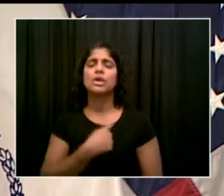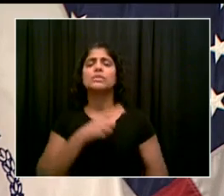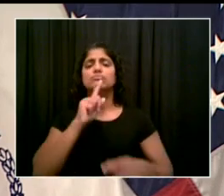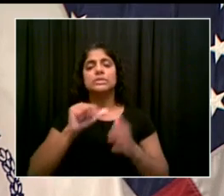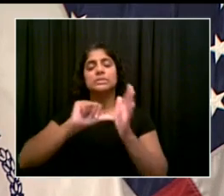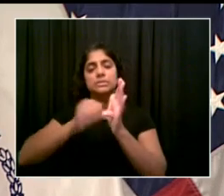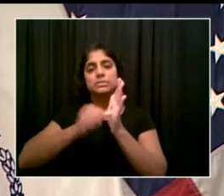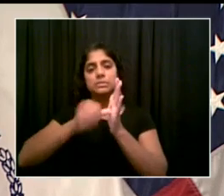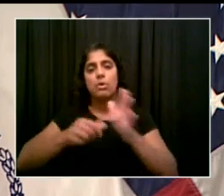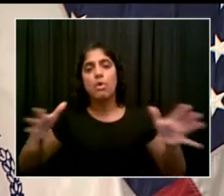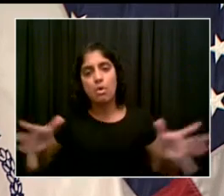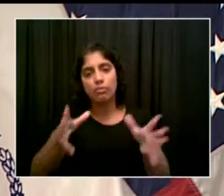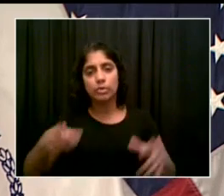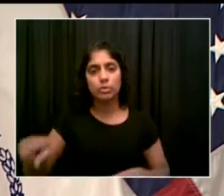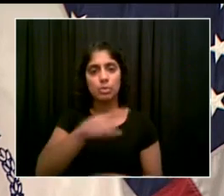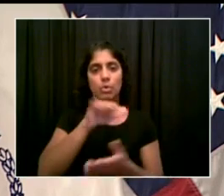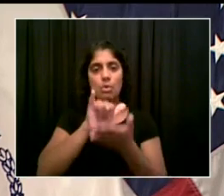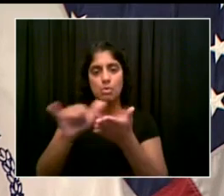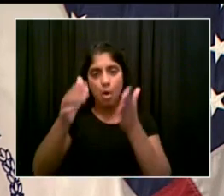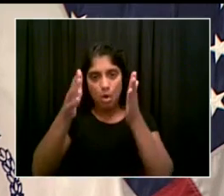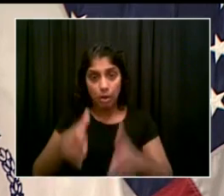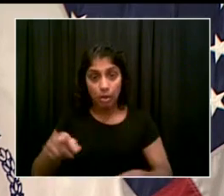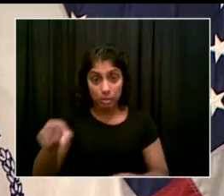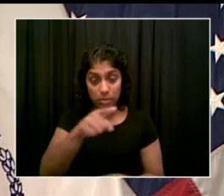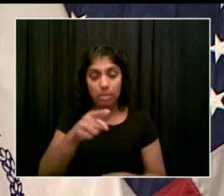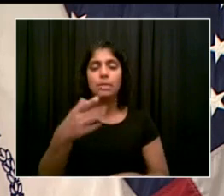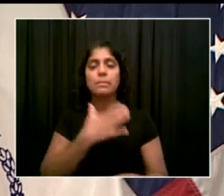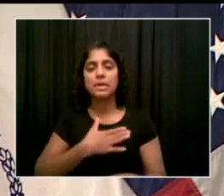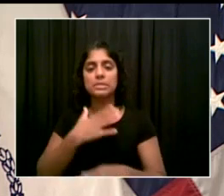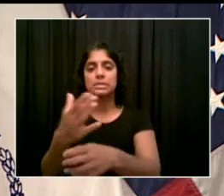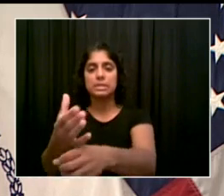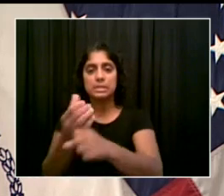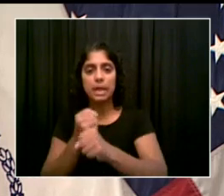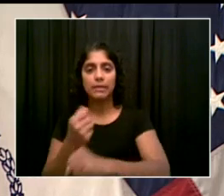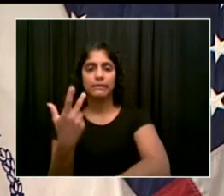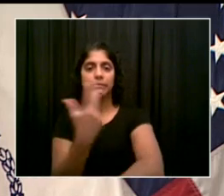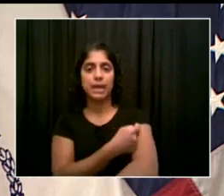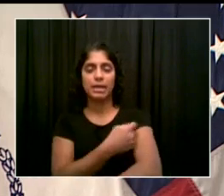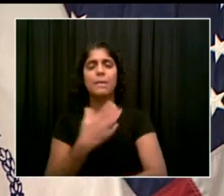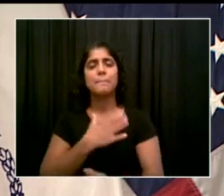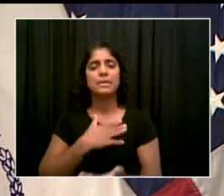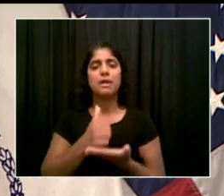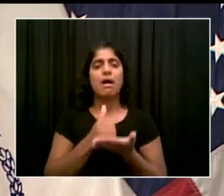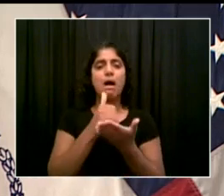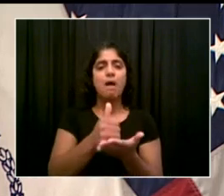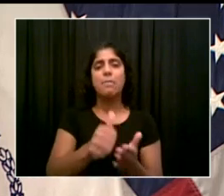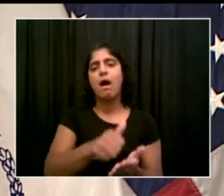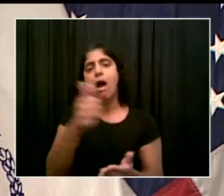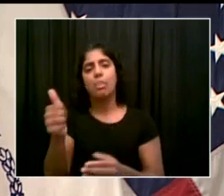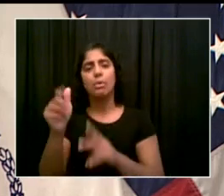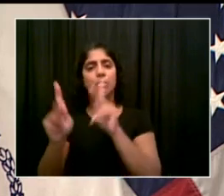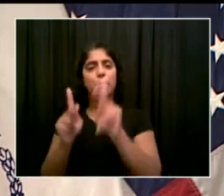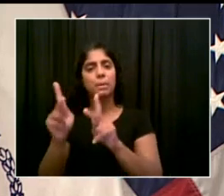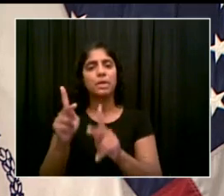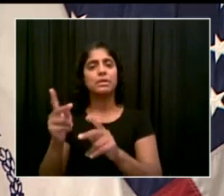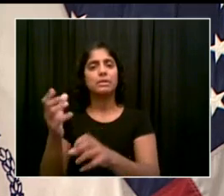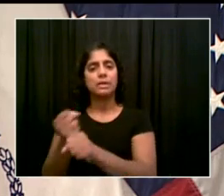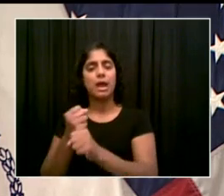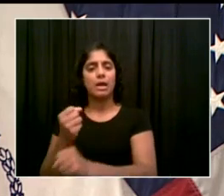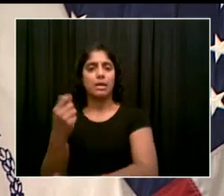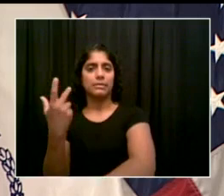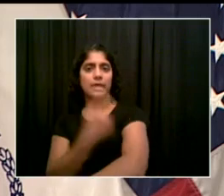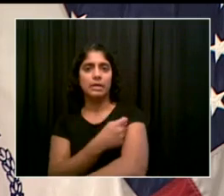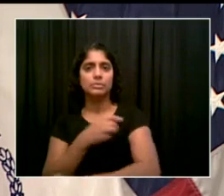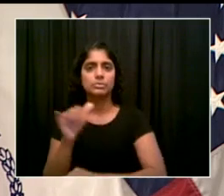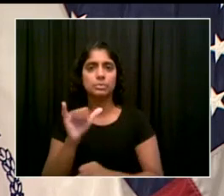variant. You can play a role. You can be a hero stopping this danger to all of us. Anybody listening